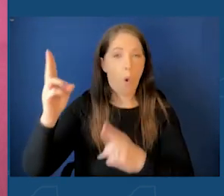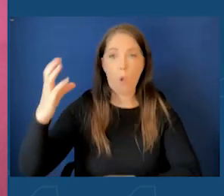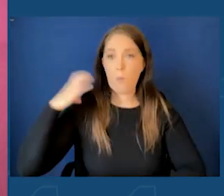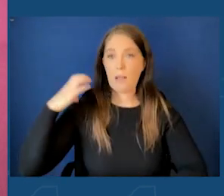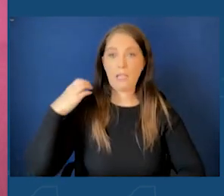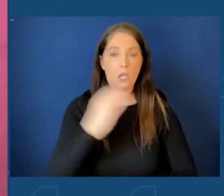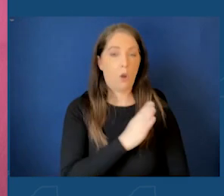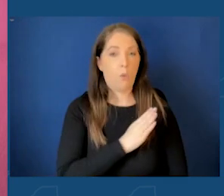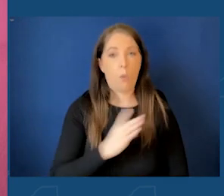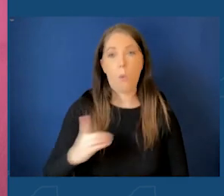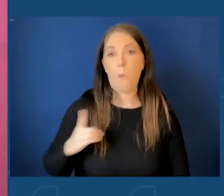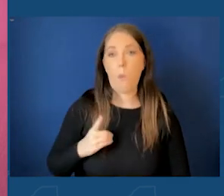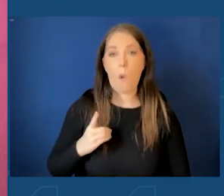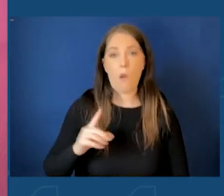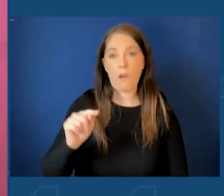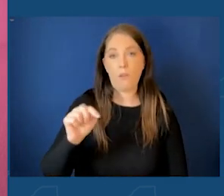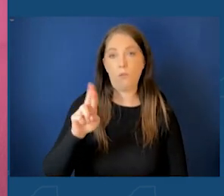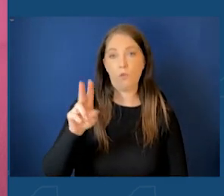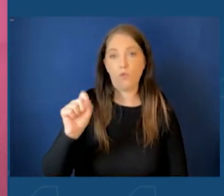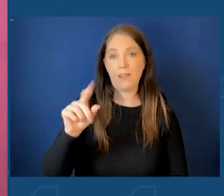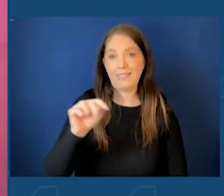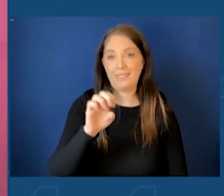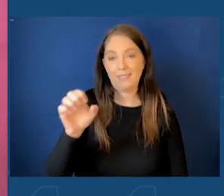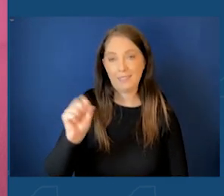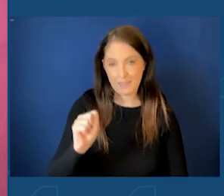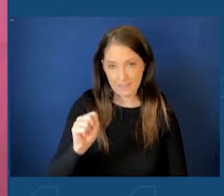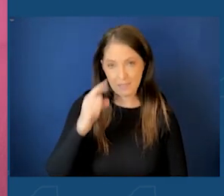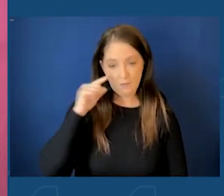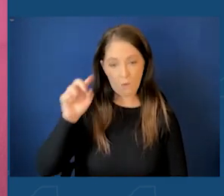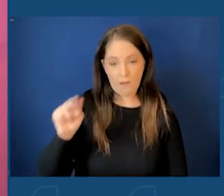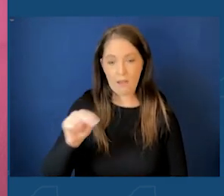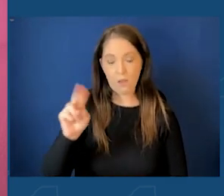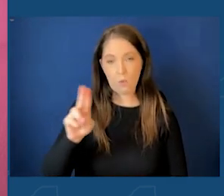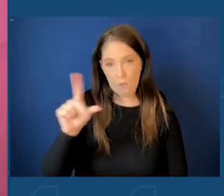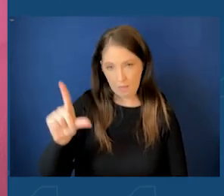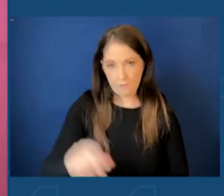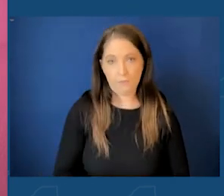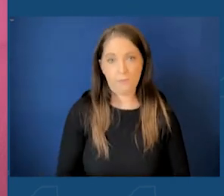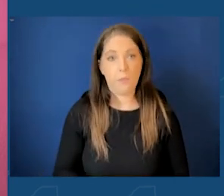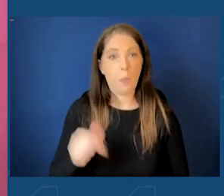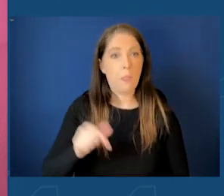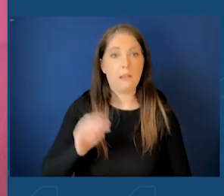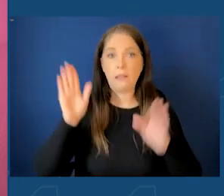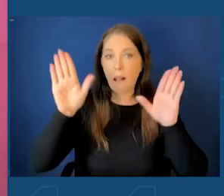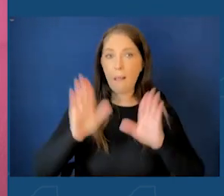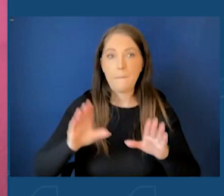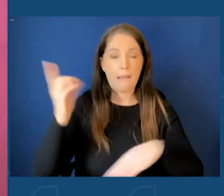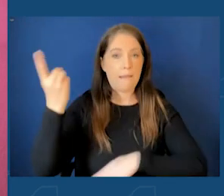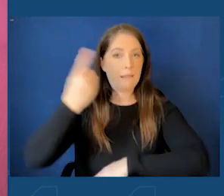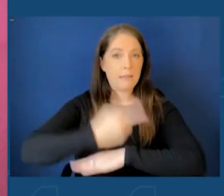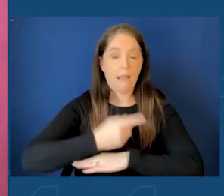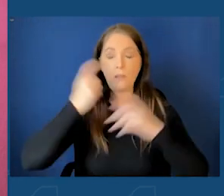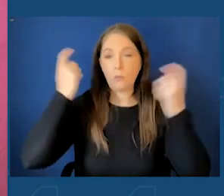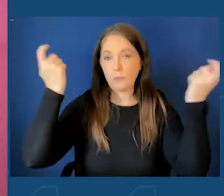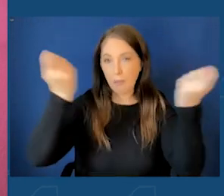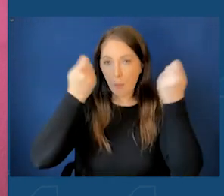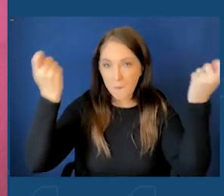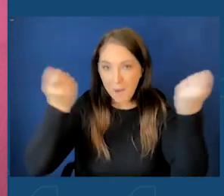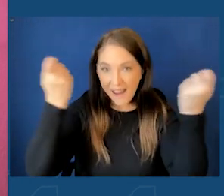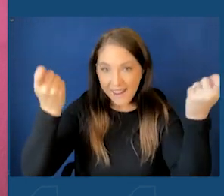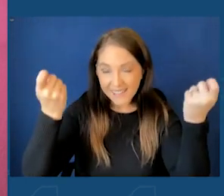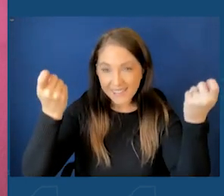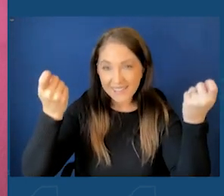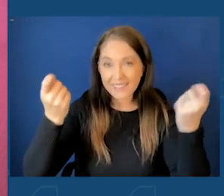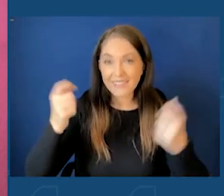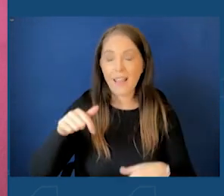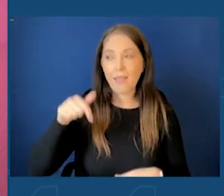of the National Urban League. This is a tremendous day to celebrate the Urban League Empowerment Center, the building that you're in, the